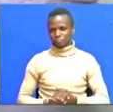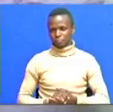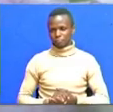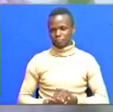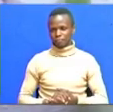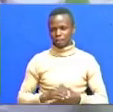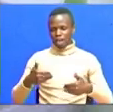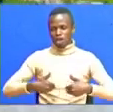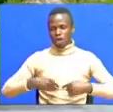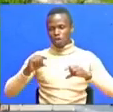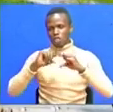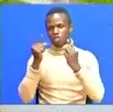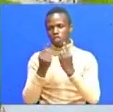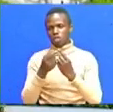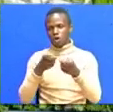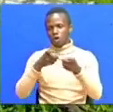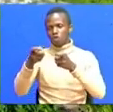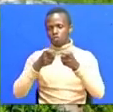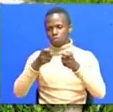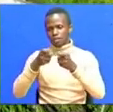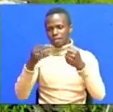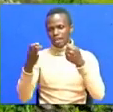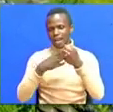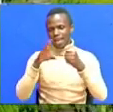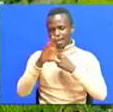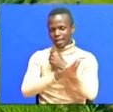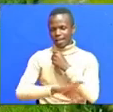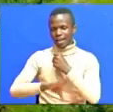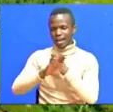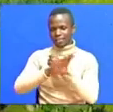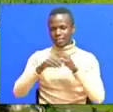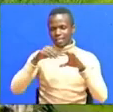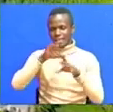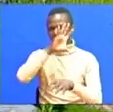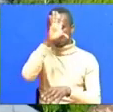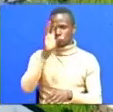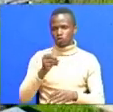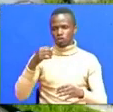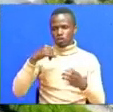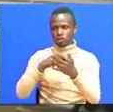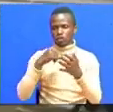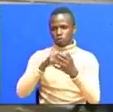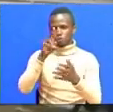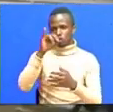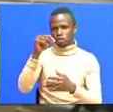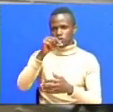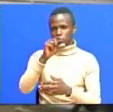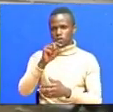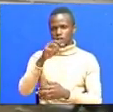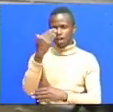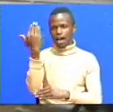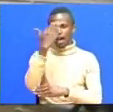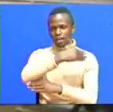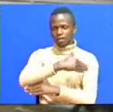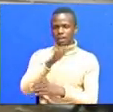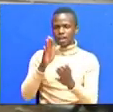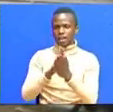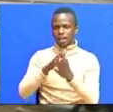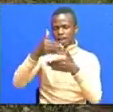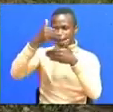Youth hubs are currently operating in 9 countries across the continent, including Nigeria, Algeria, and